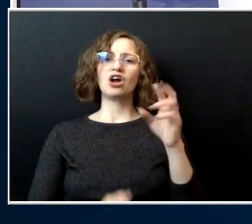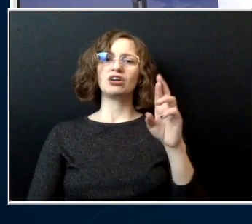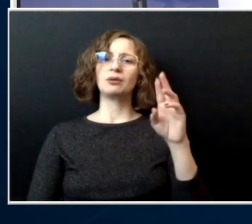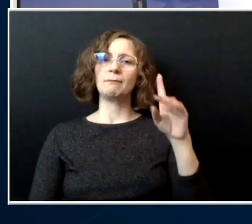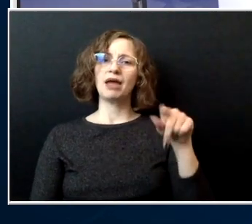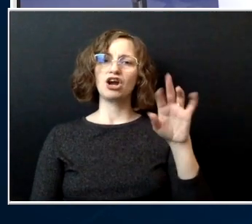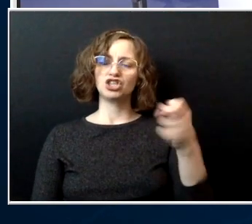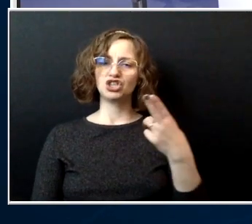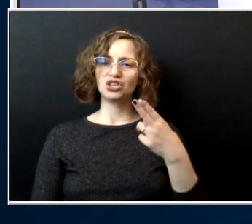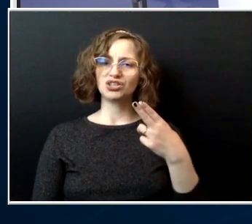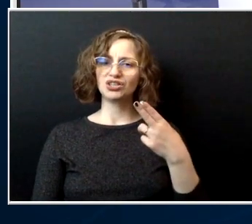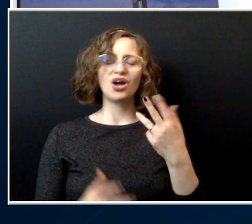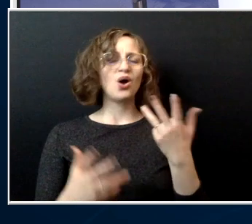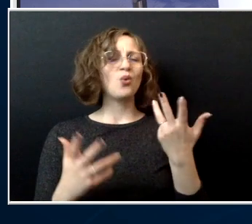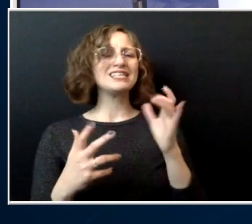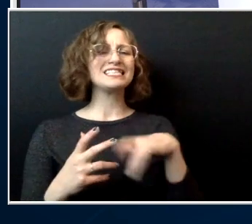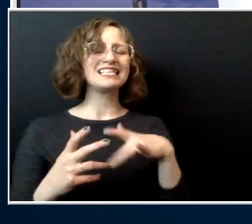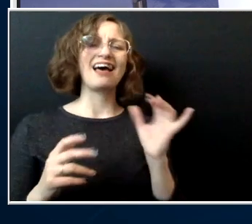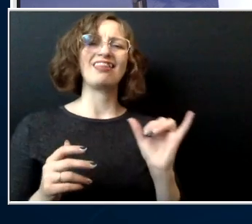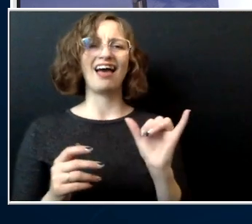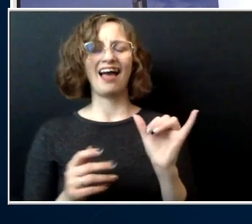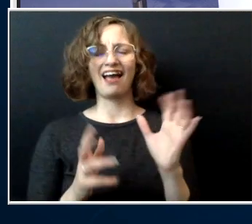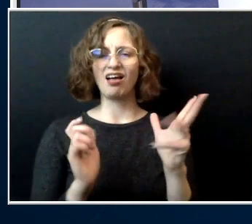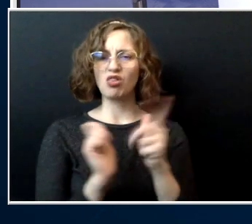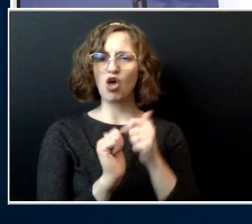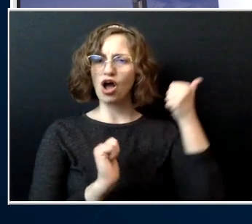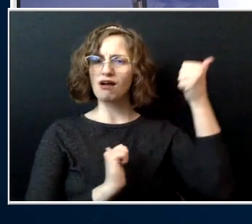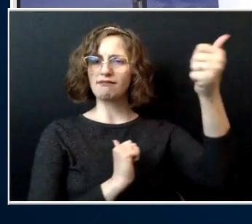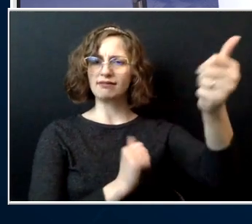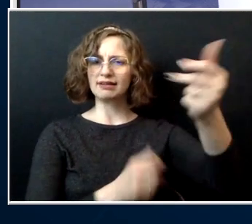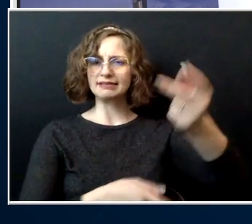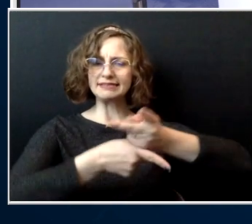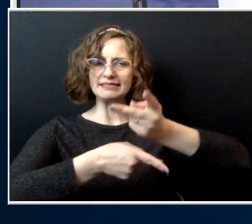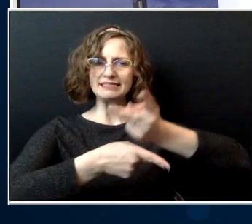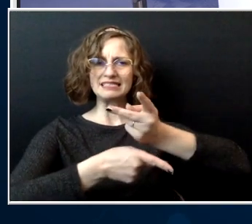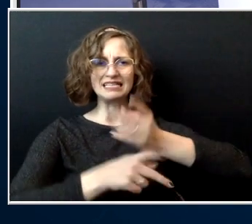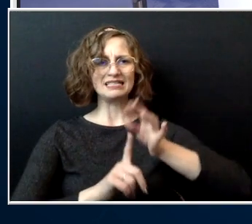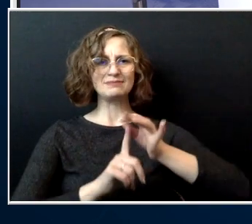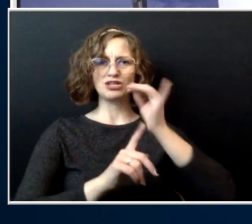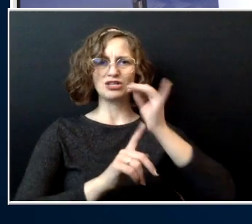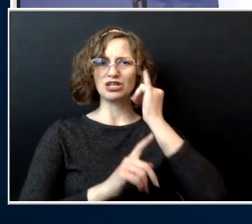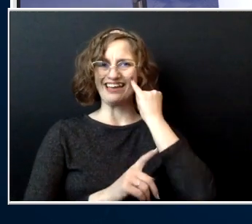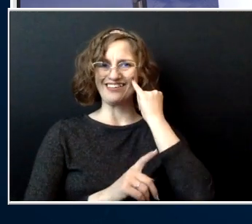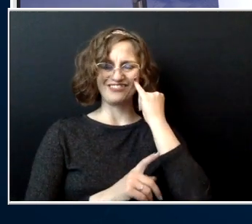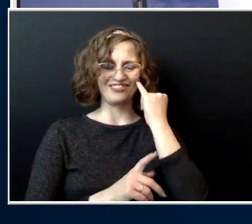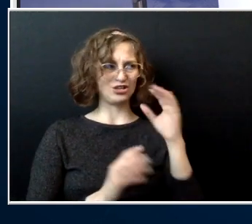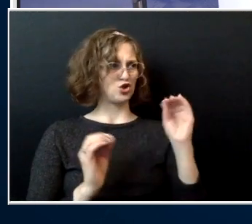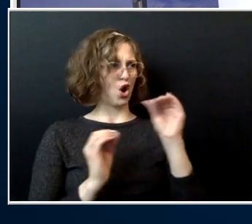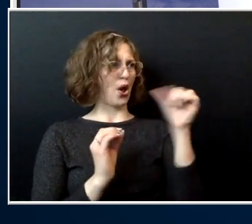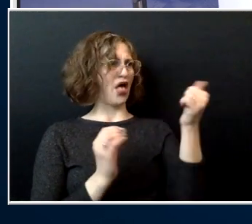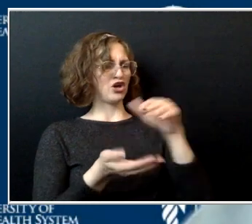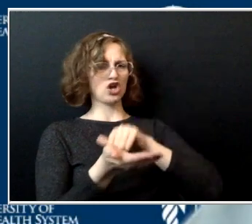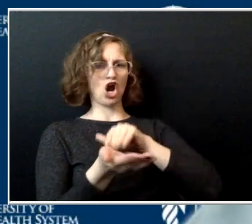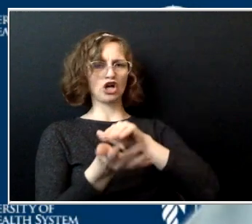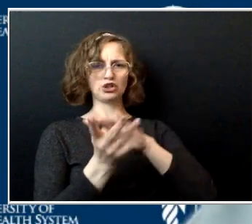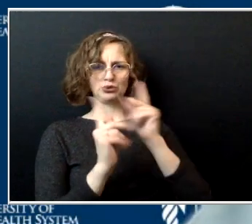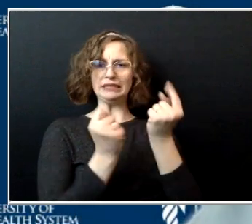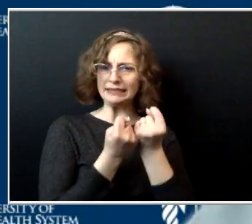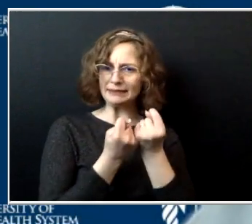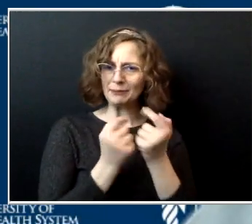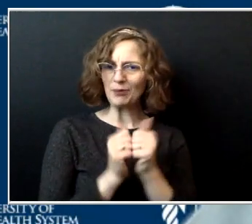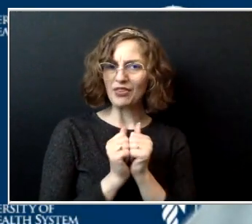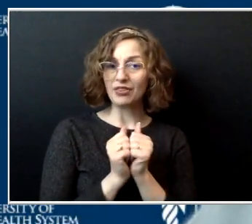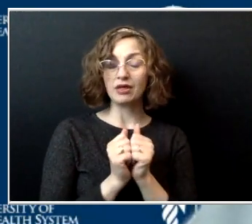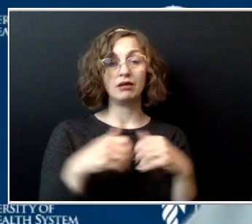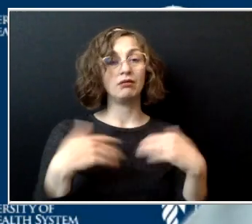across a long distance, especially if there's no other physician there to help you on the other end? very difficult. In a fight